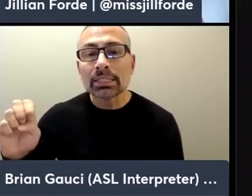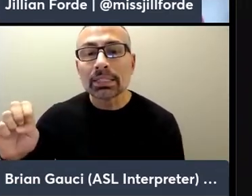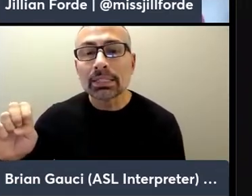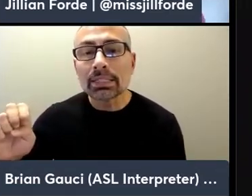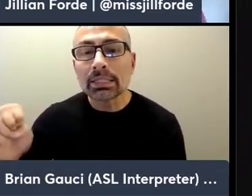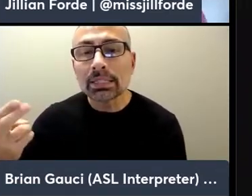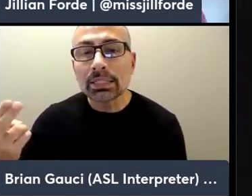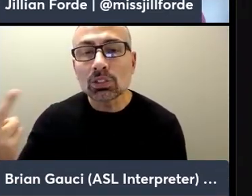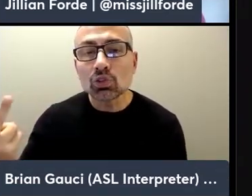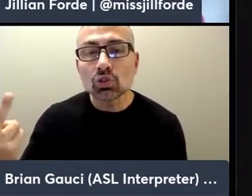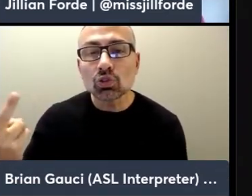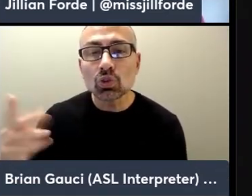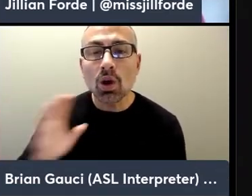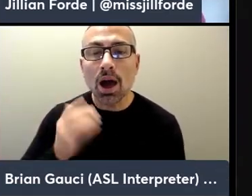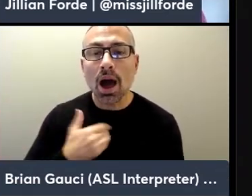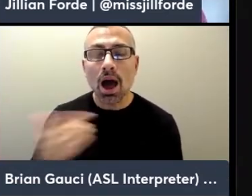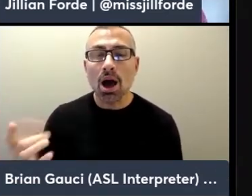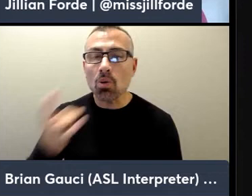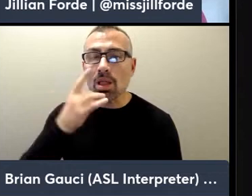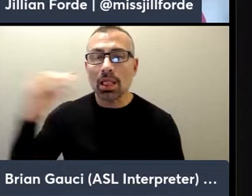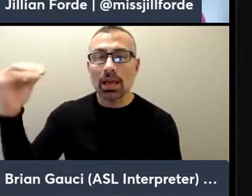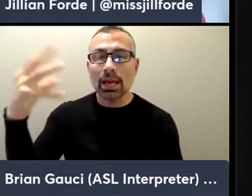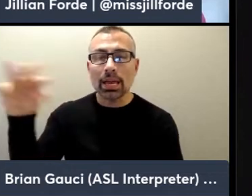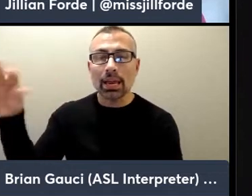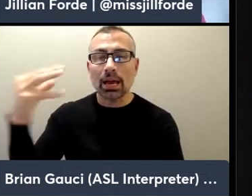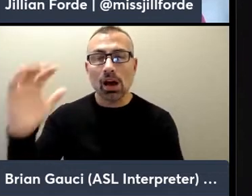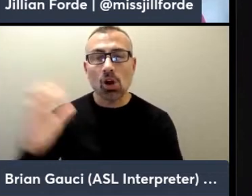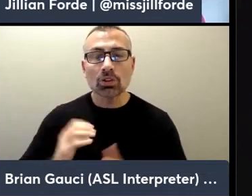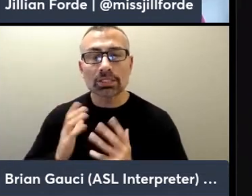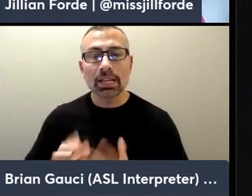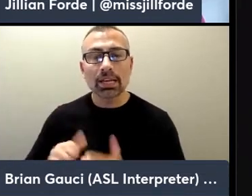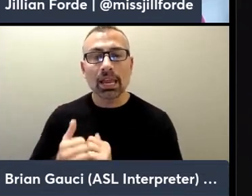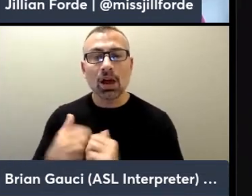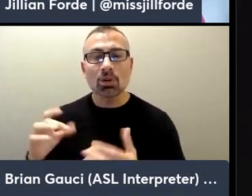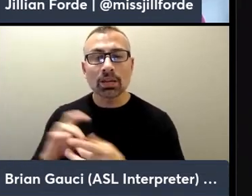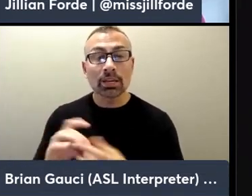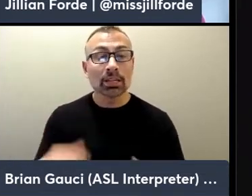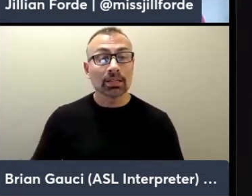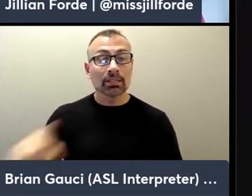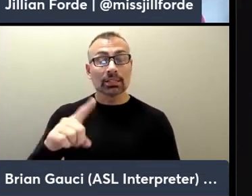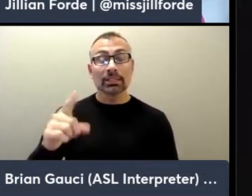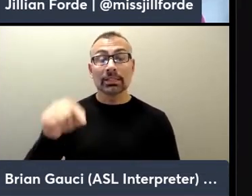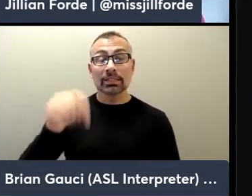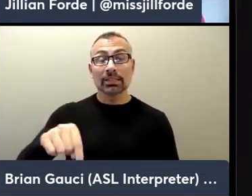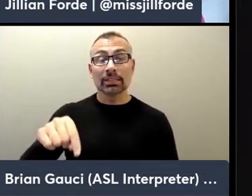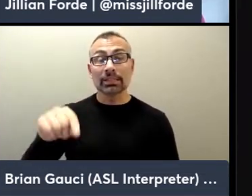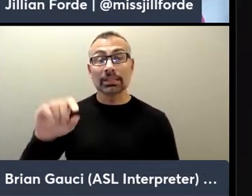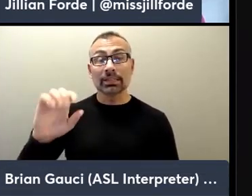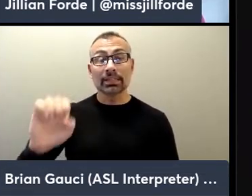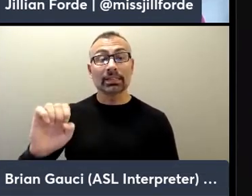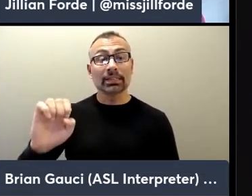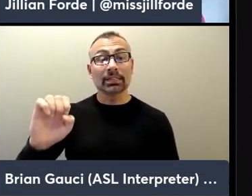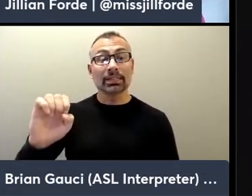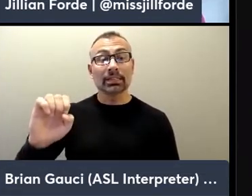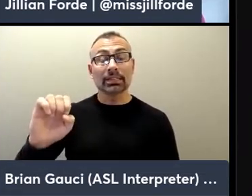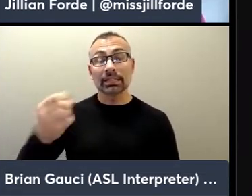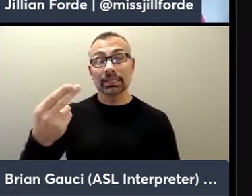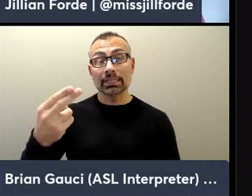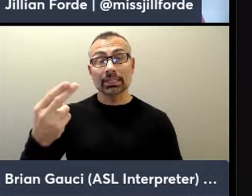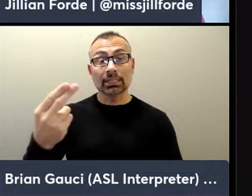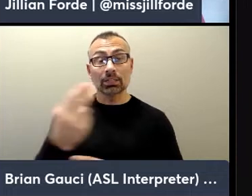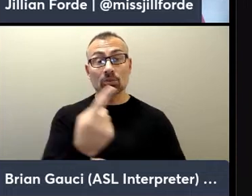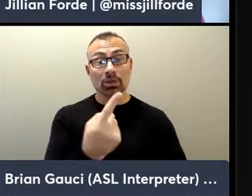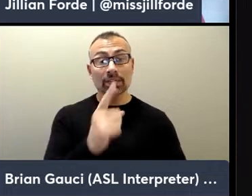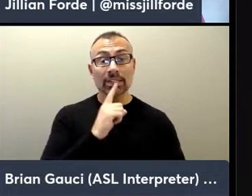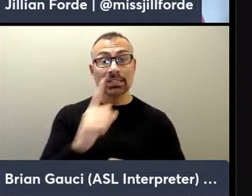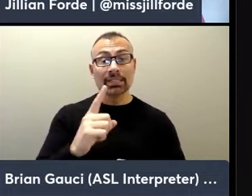to the ETH2 network as well. Just for memory, to remind everybody again, the ETH2 network is the beacon chain, and then we have ETH1 is kind